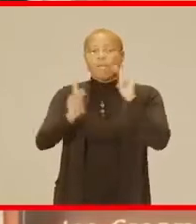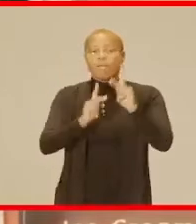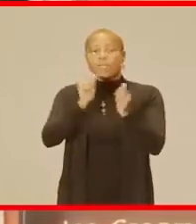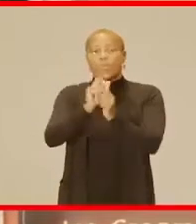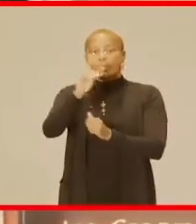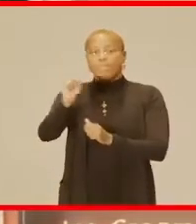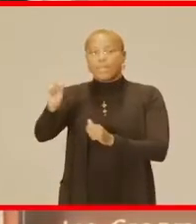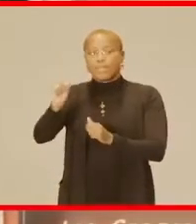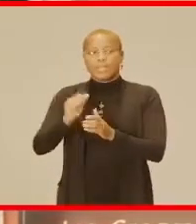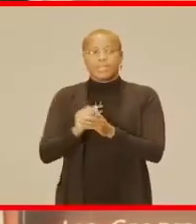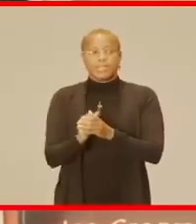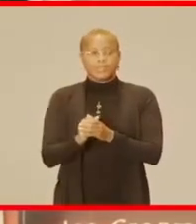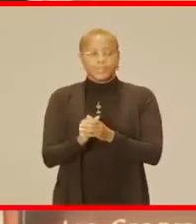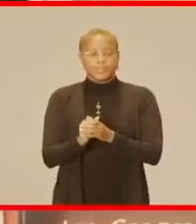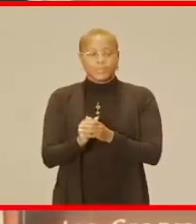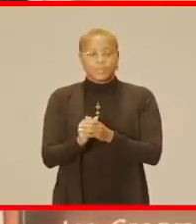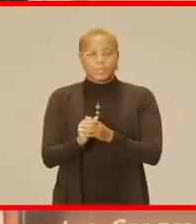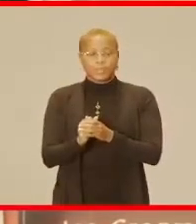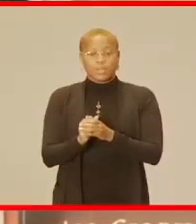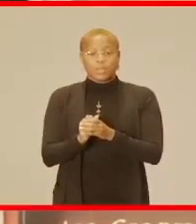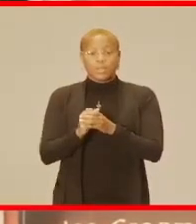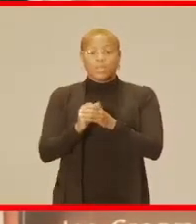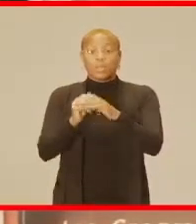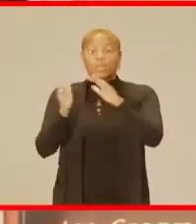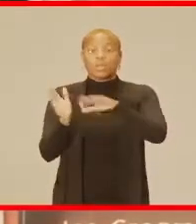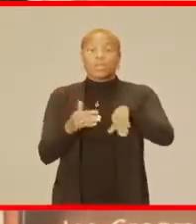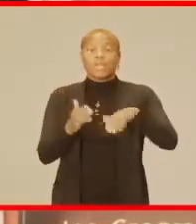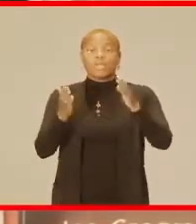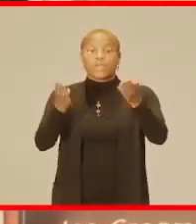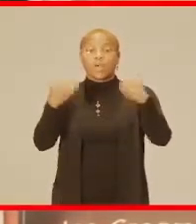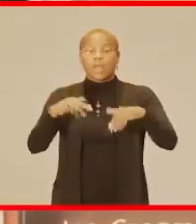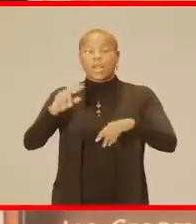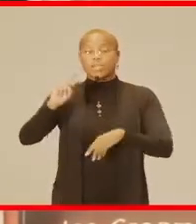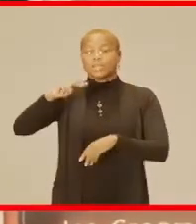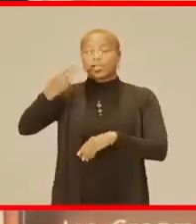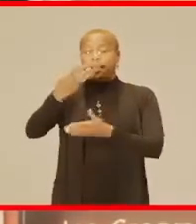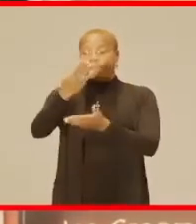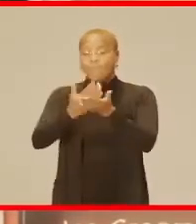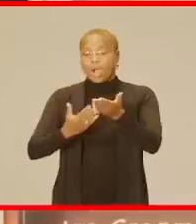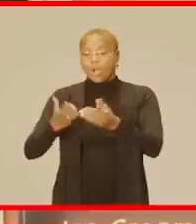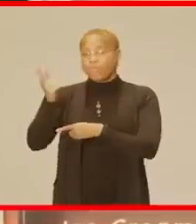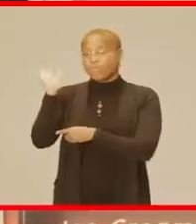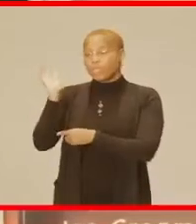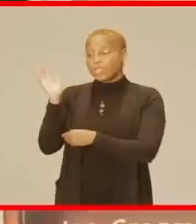disabilities. For this next second part of our presentation,